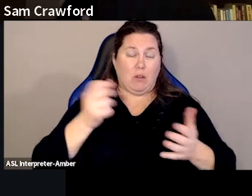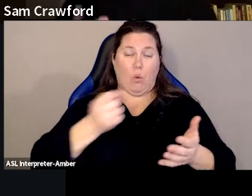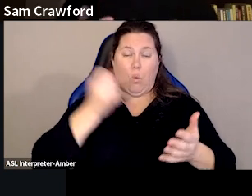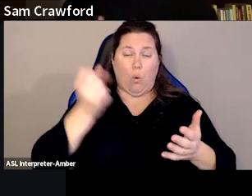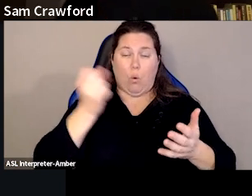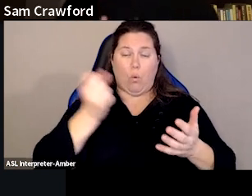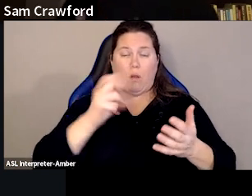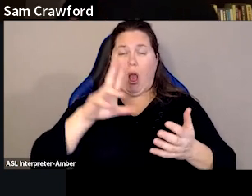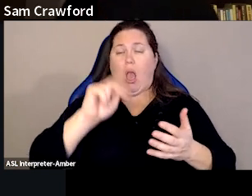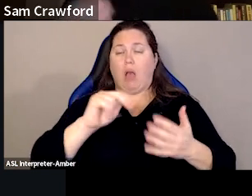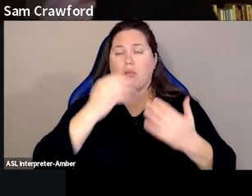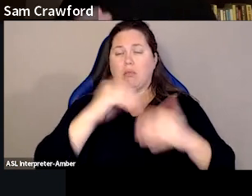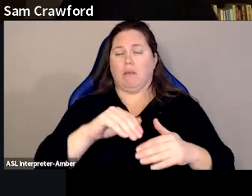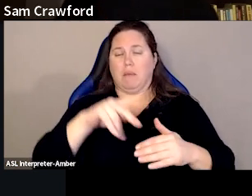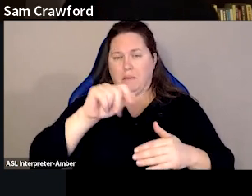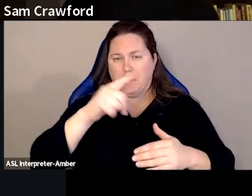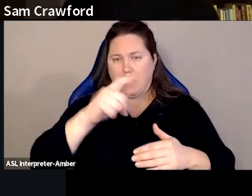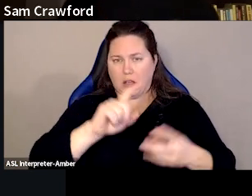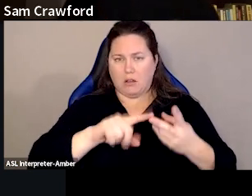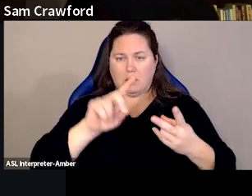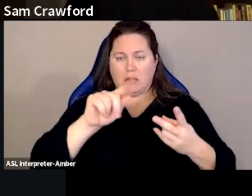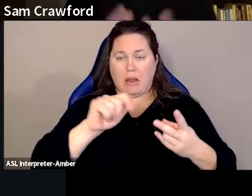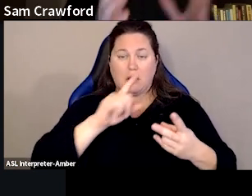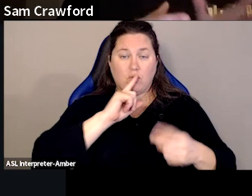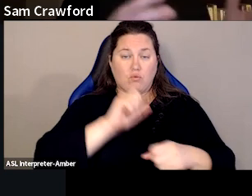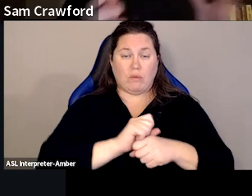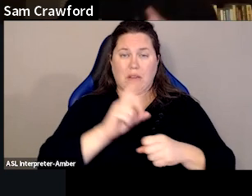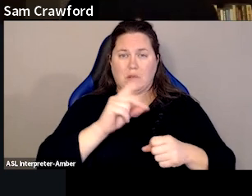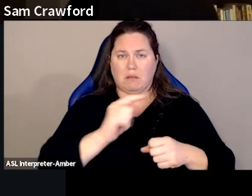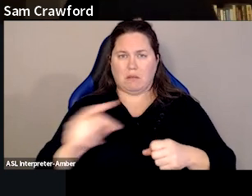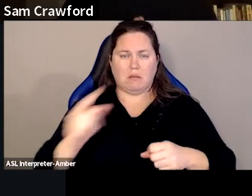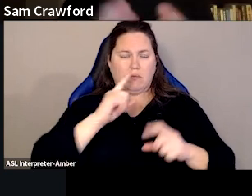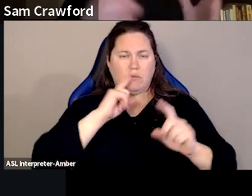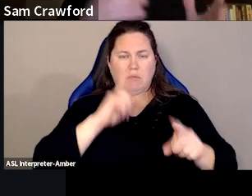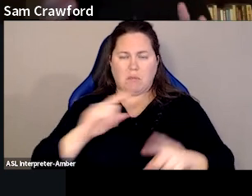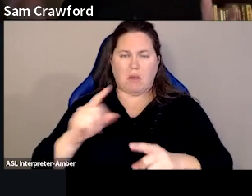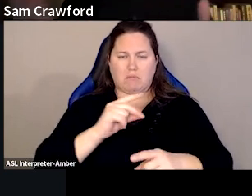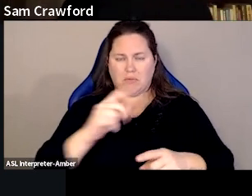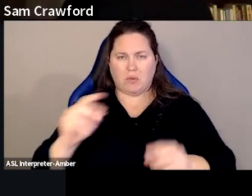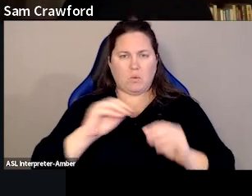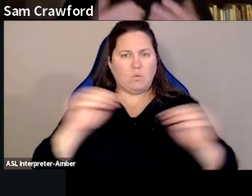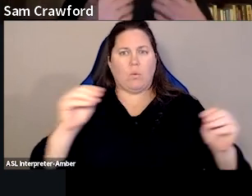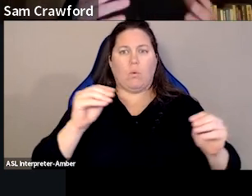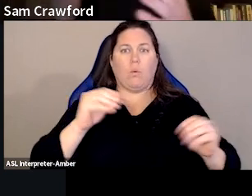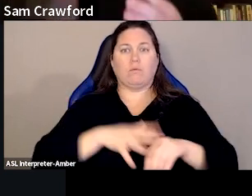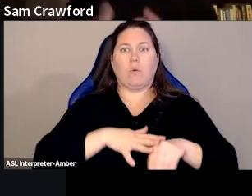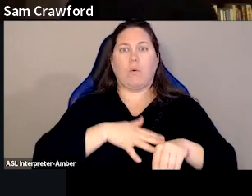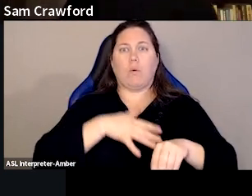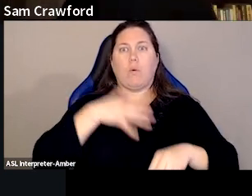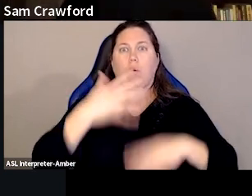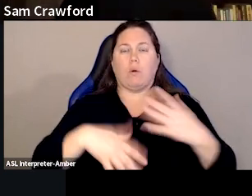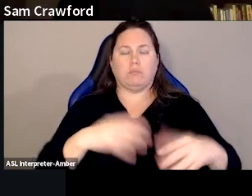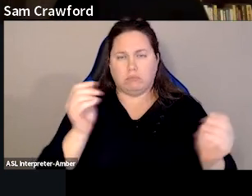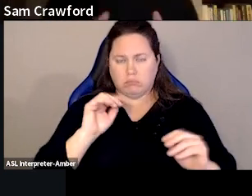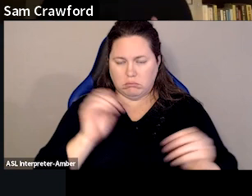and data without so much as a millisecond drop in responsiveness, both on the front and the back end. So for us and